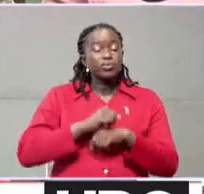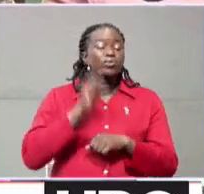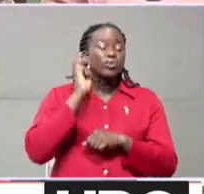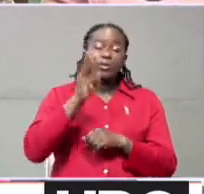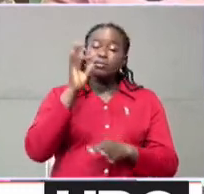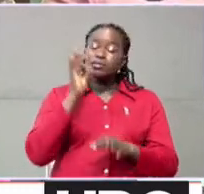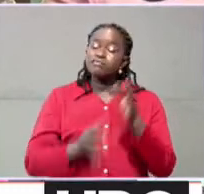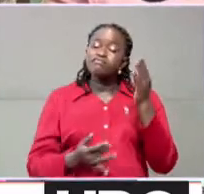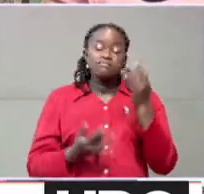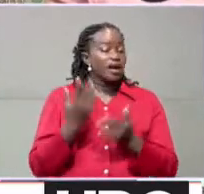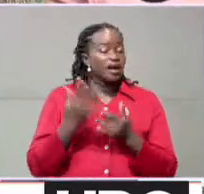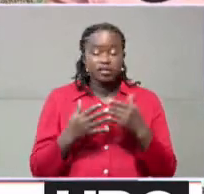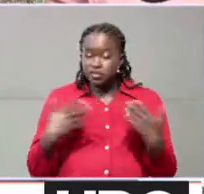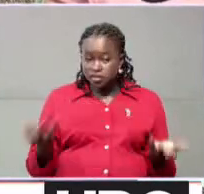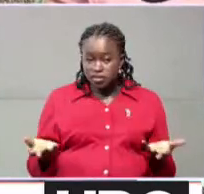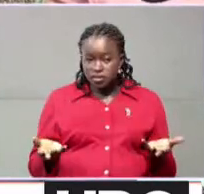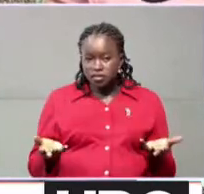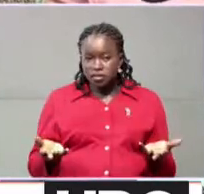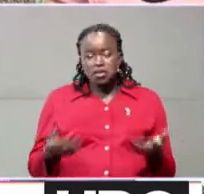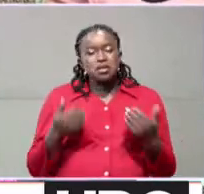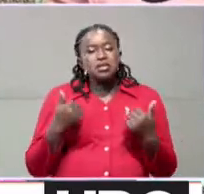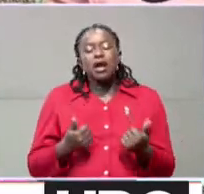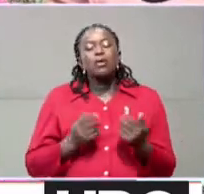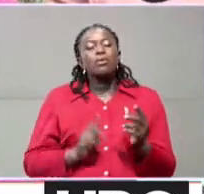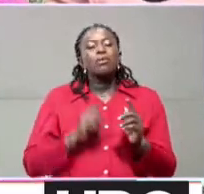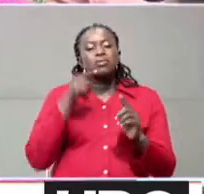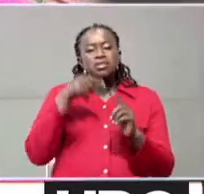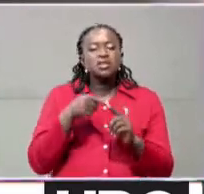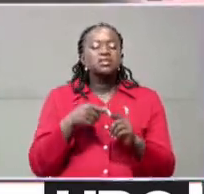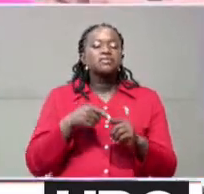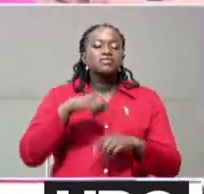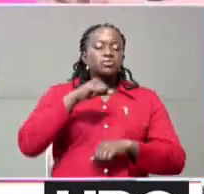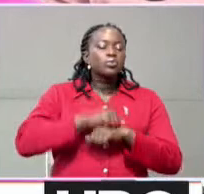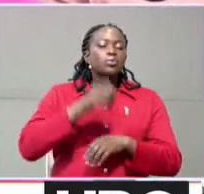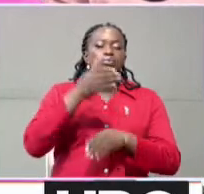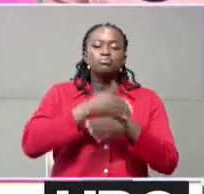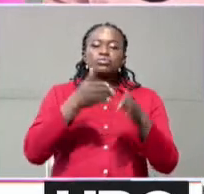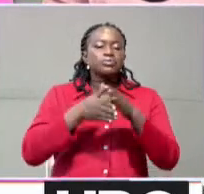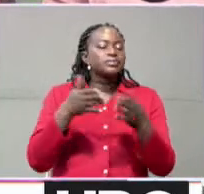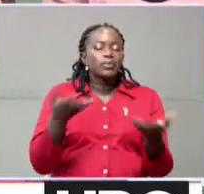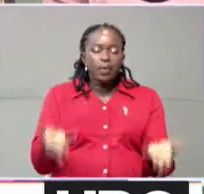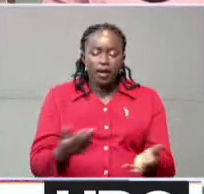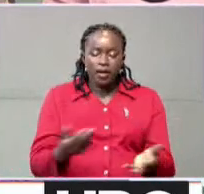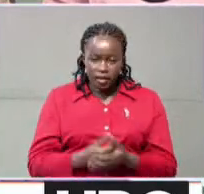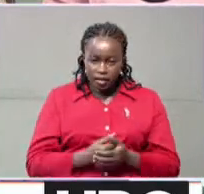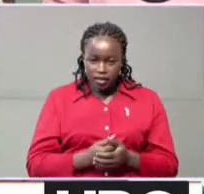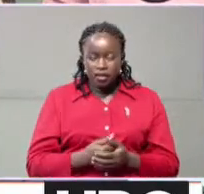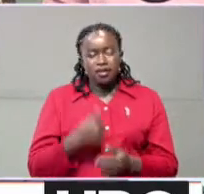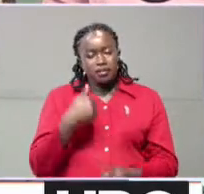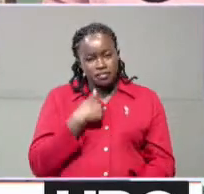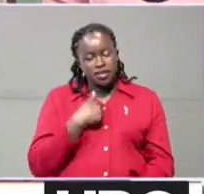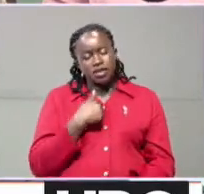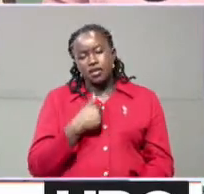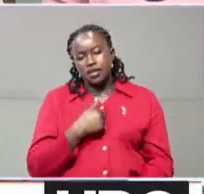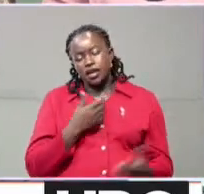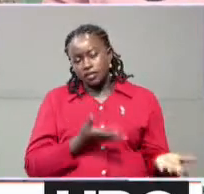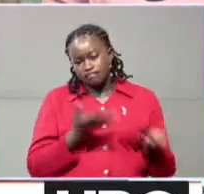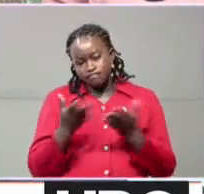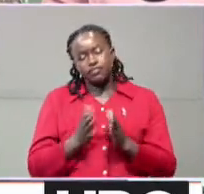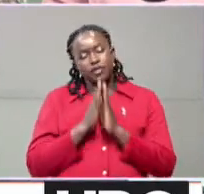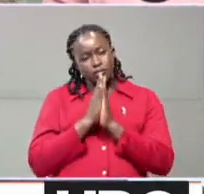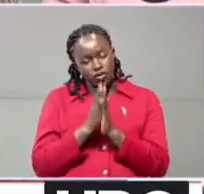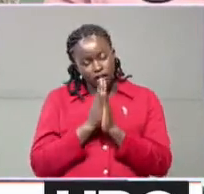then therefore the rationale of having the school constructed wouldn't have been met i therefore raised my prayers right now but